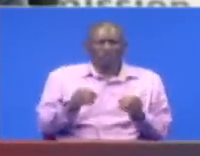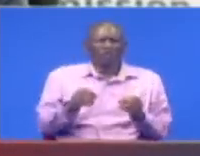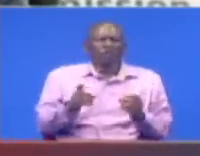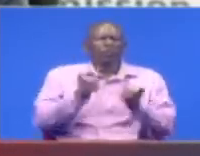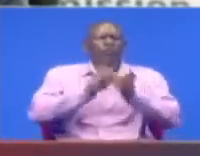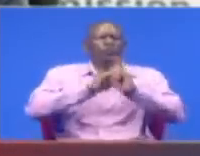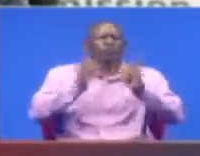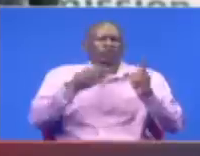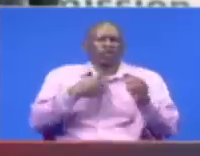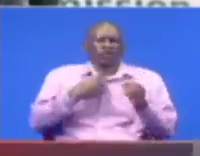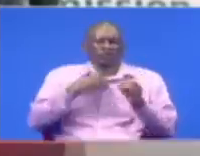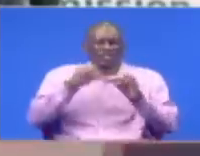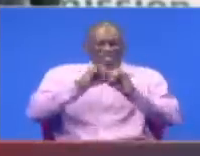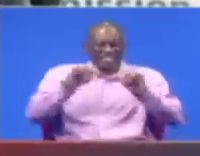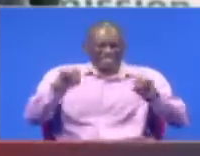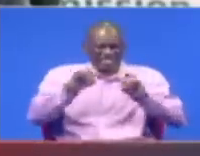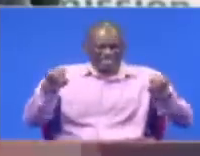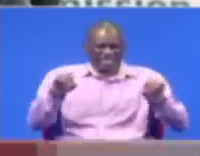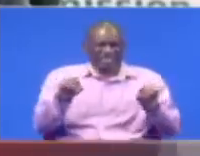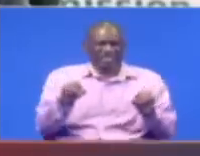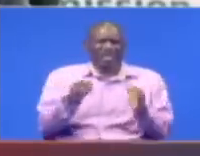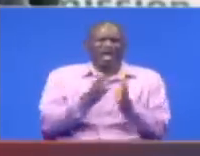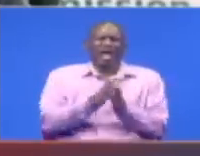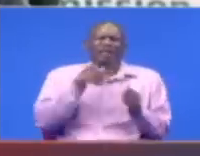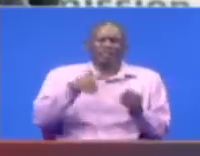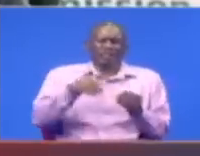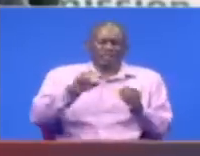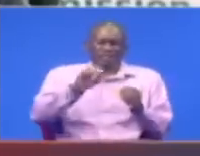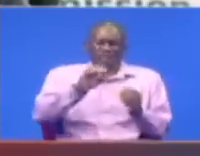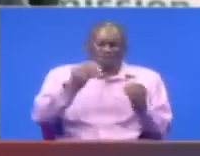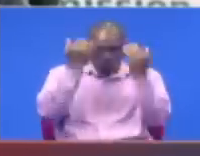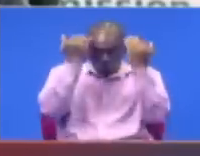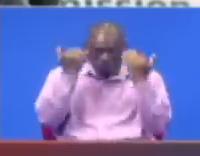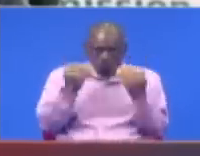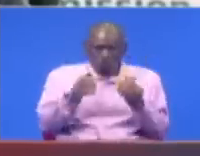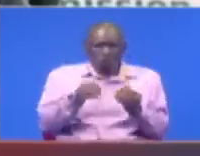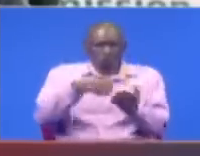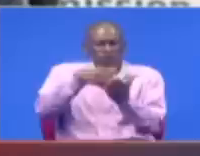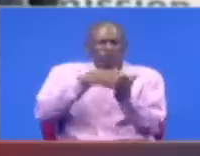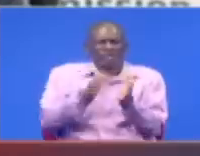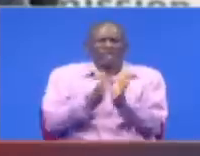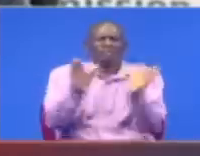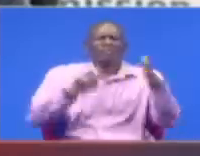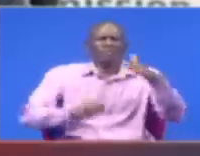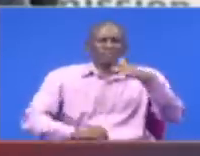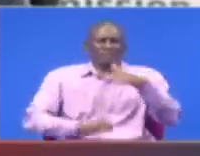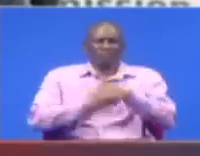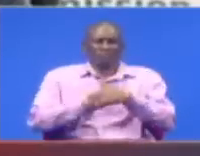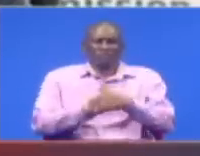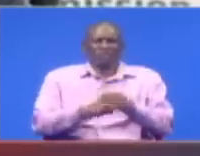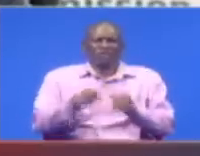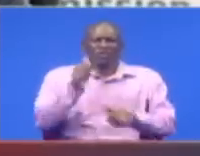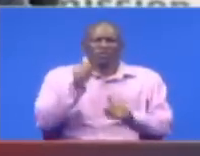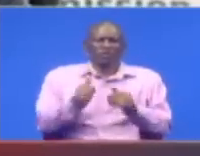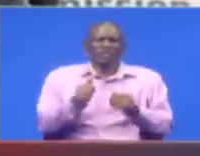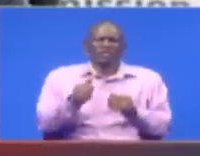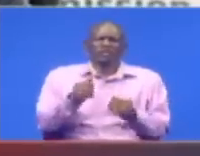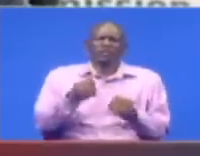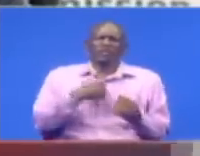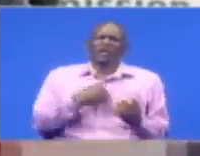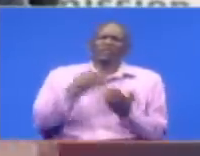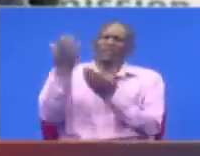in integrity, so weak in its public support, that to have expected it